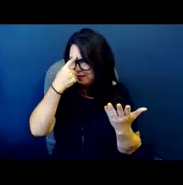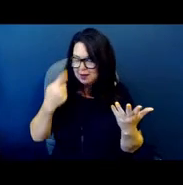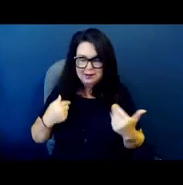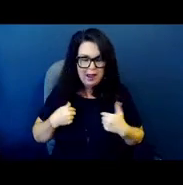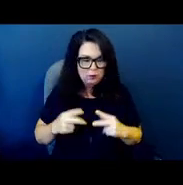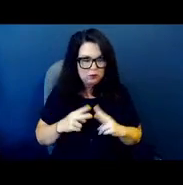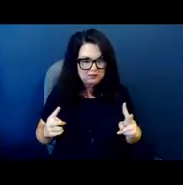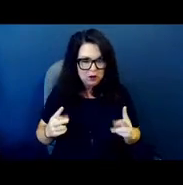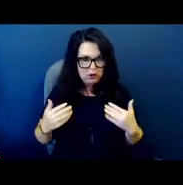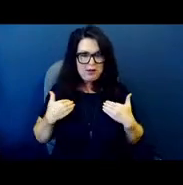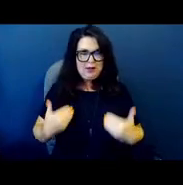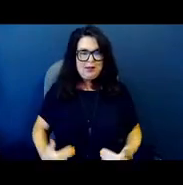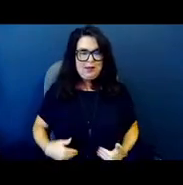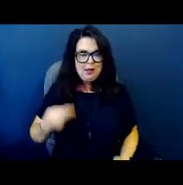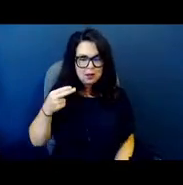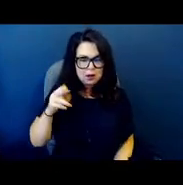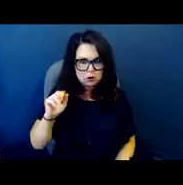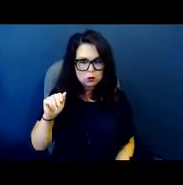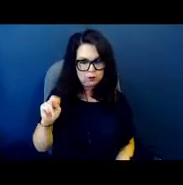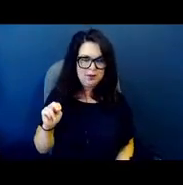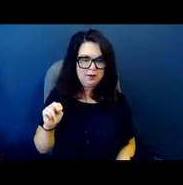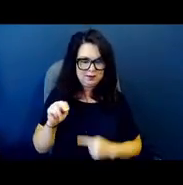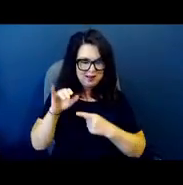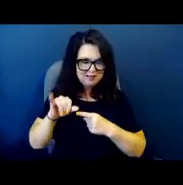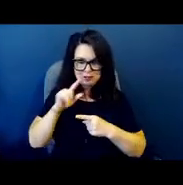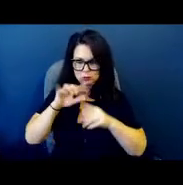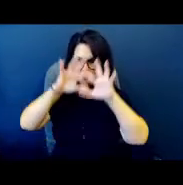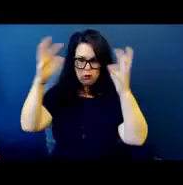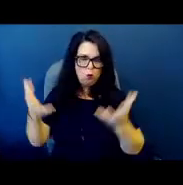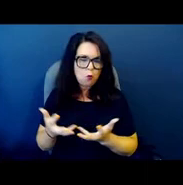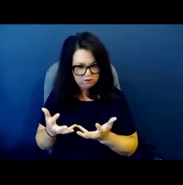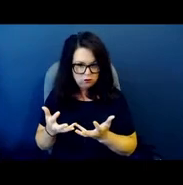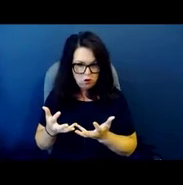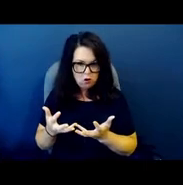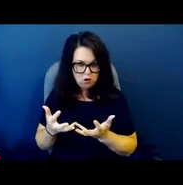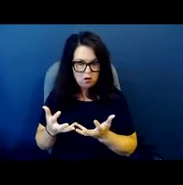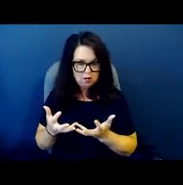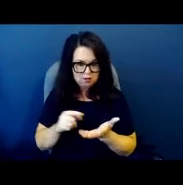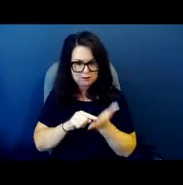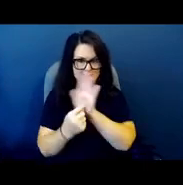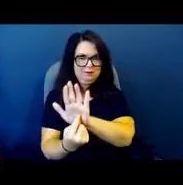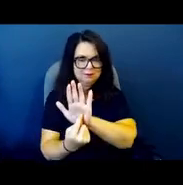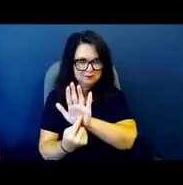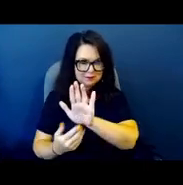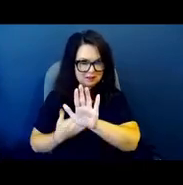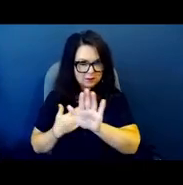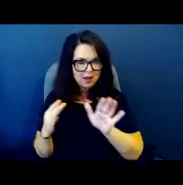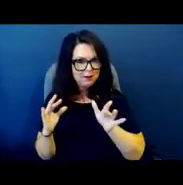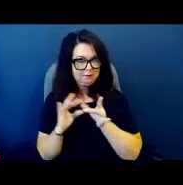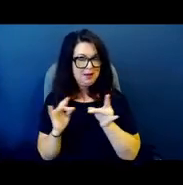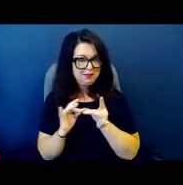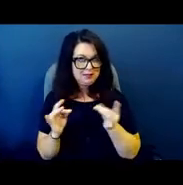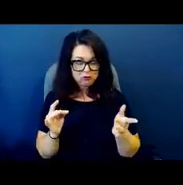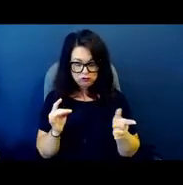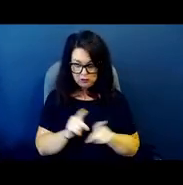remind. That's the overall part of my message, that, as I said earlier, being